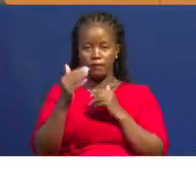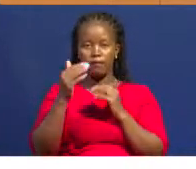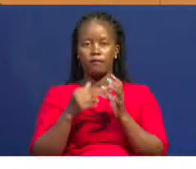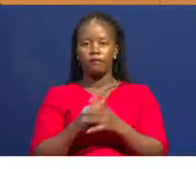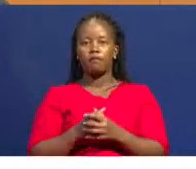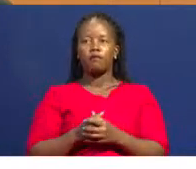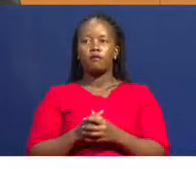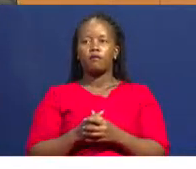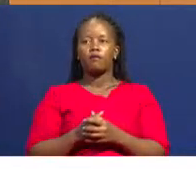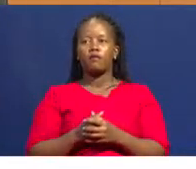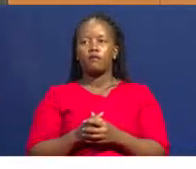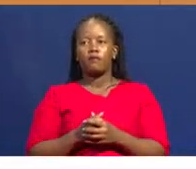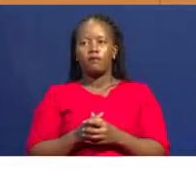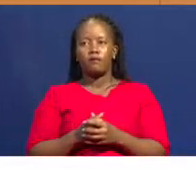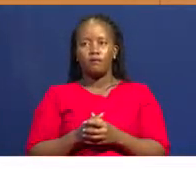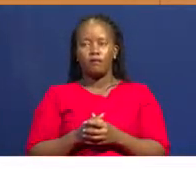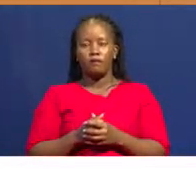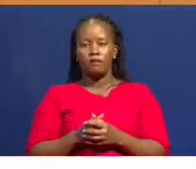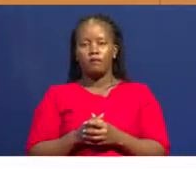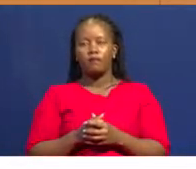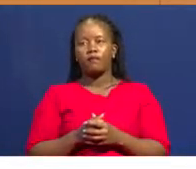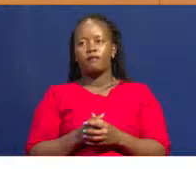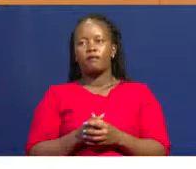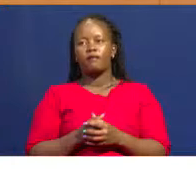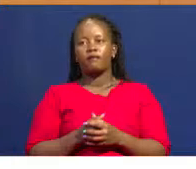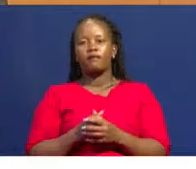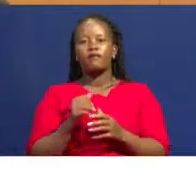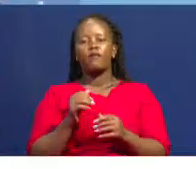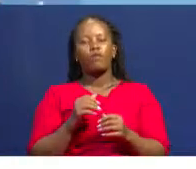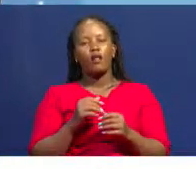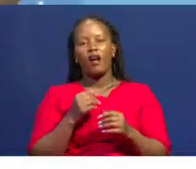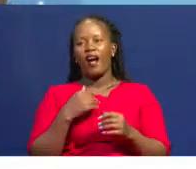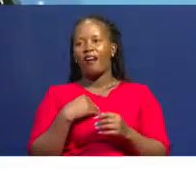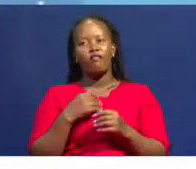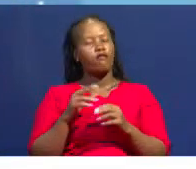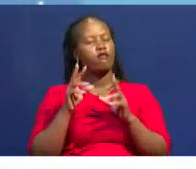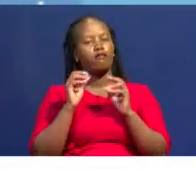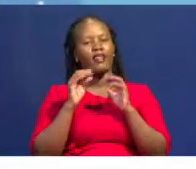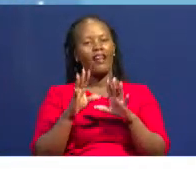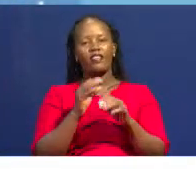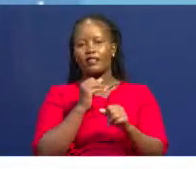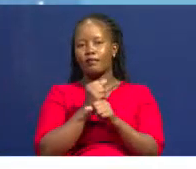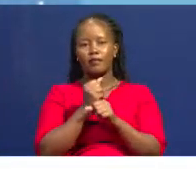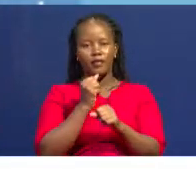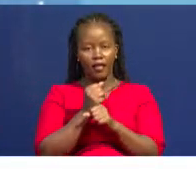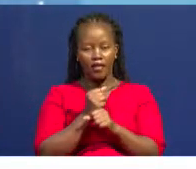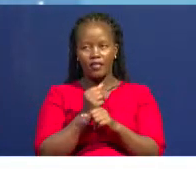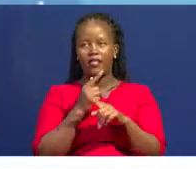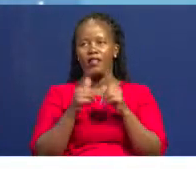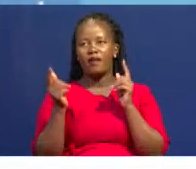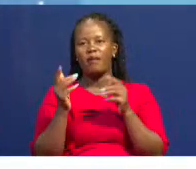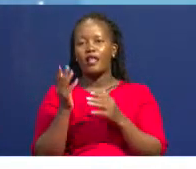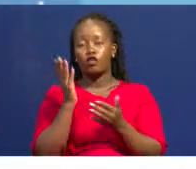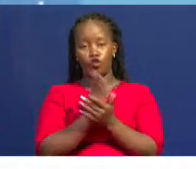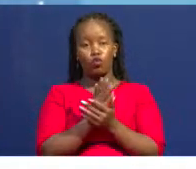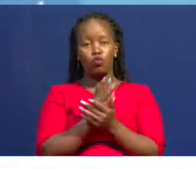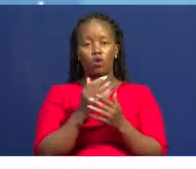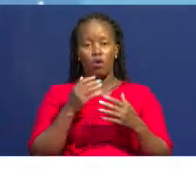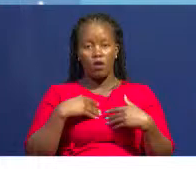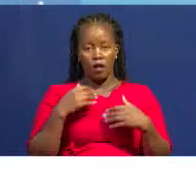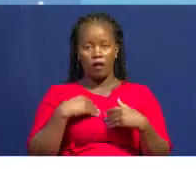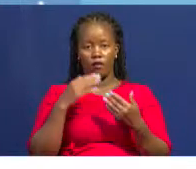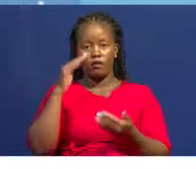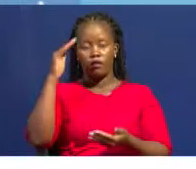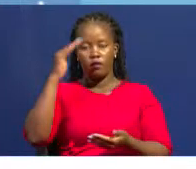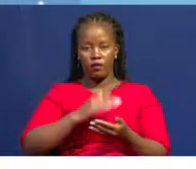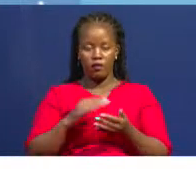want practical yes, done. Bonakari, but with all fairness, some of these efforts have been able to reduce accidents in our